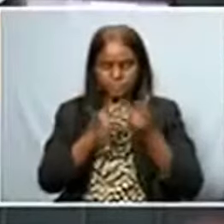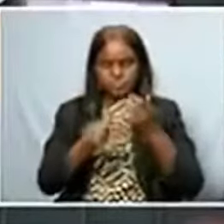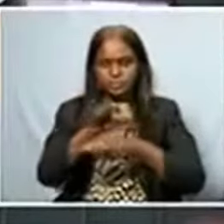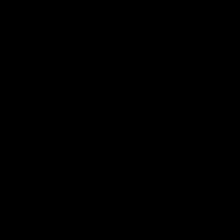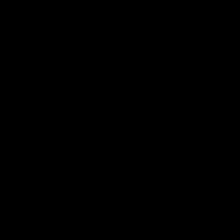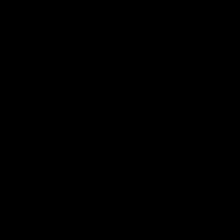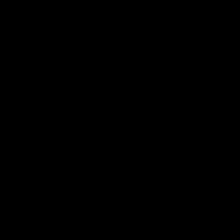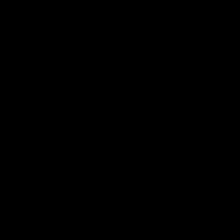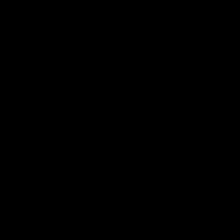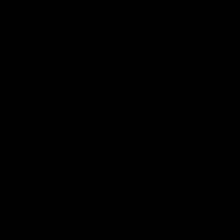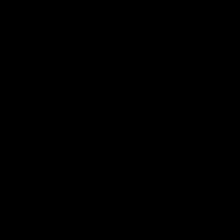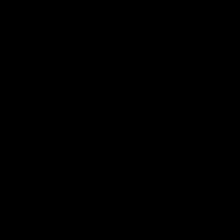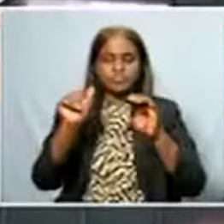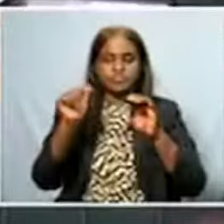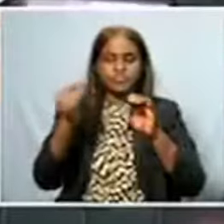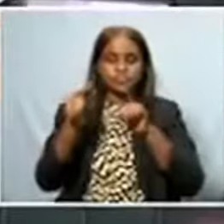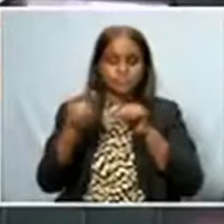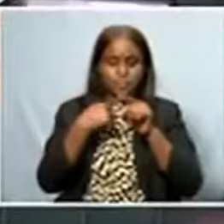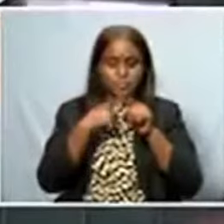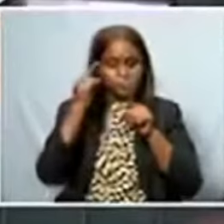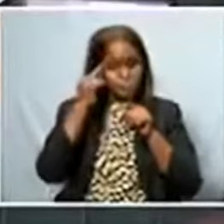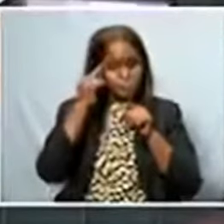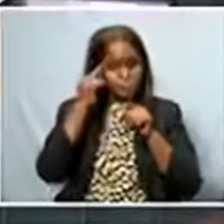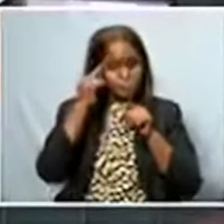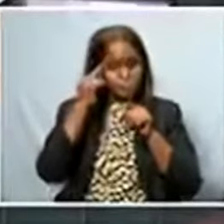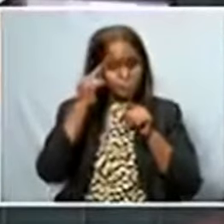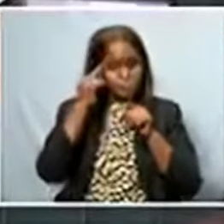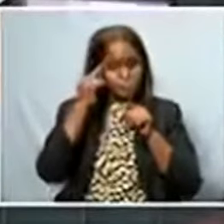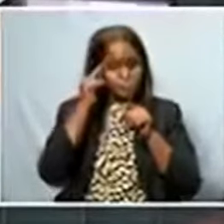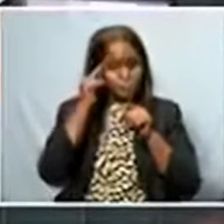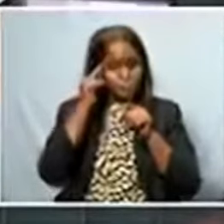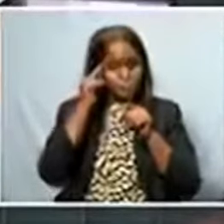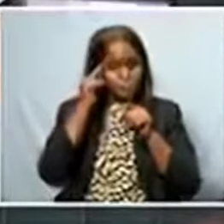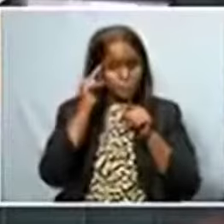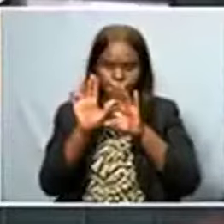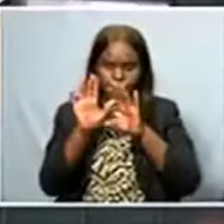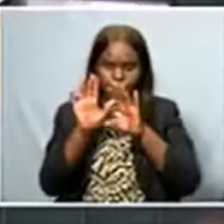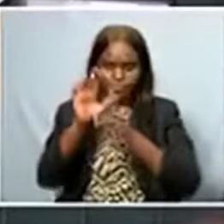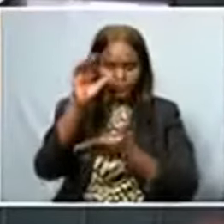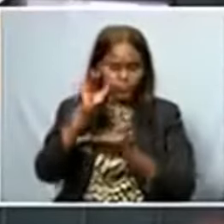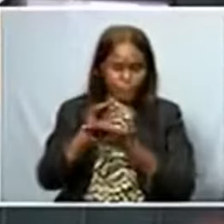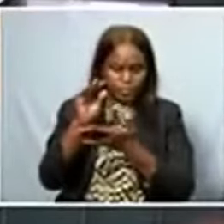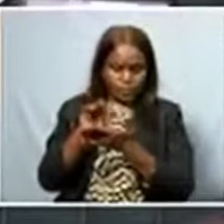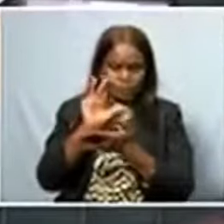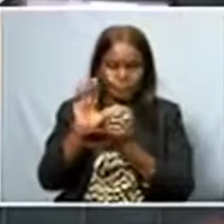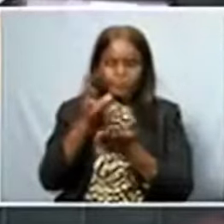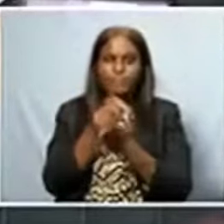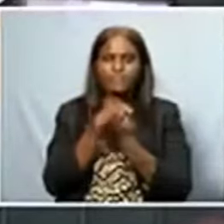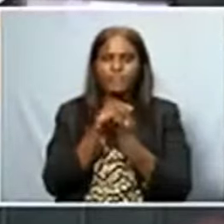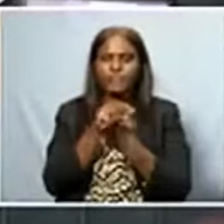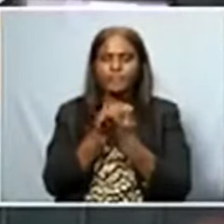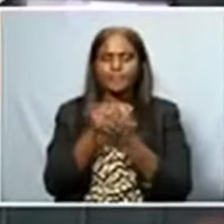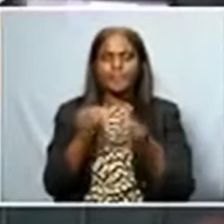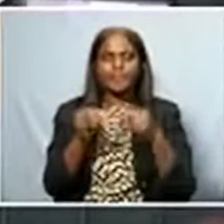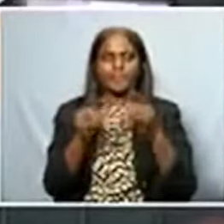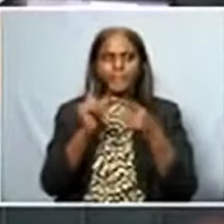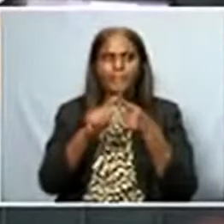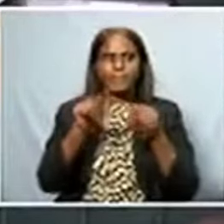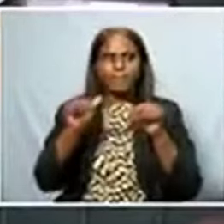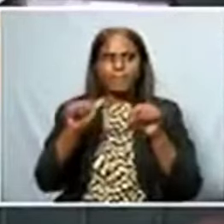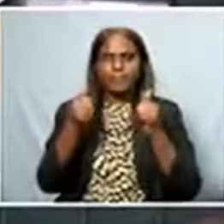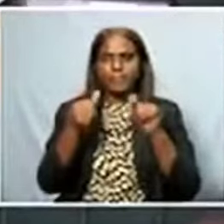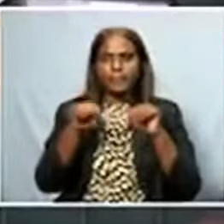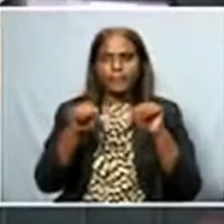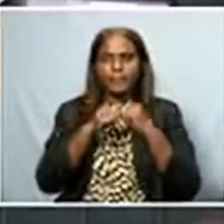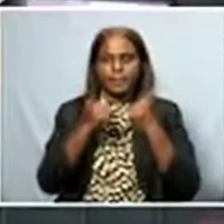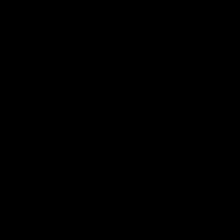overall allocation. I also think it will continue reducing the amount of money allocated to Auditor General.